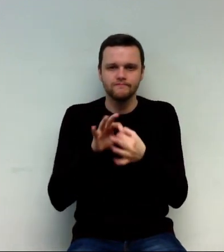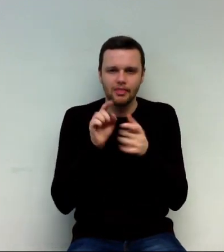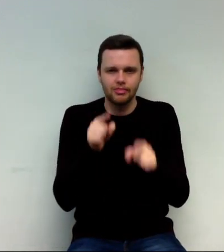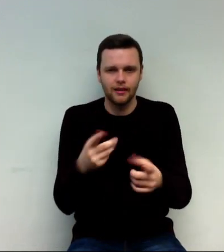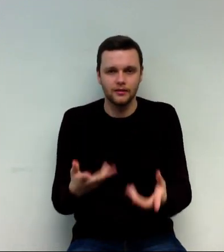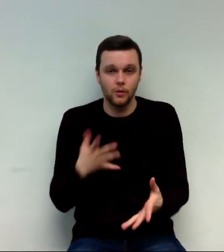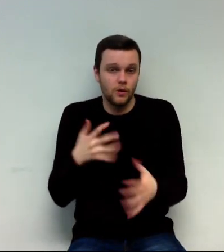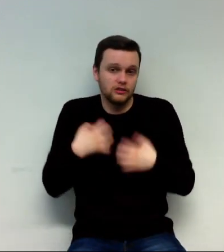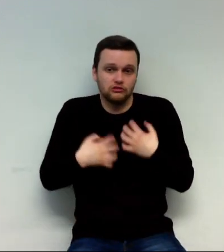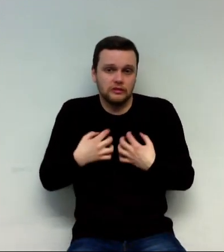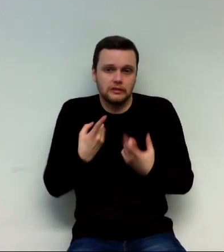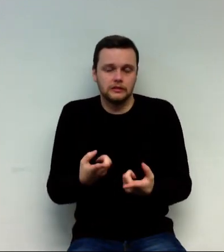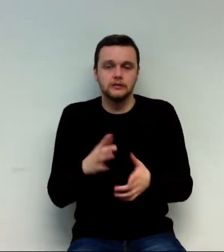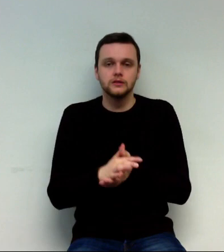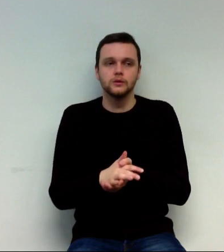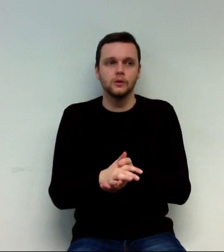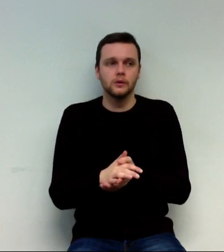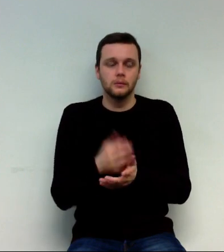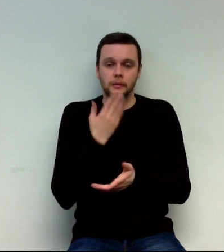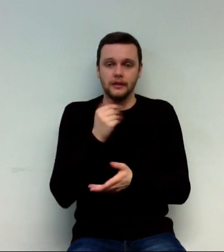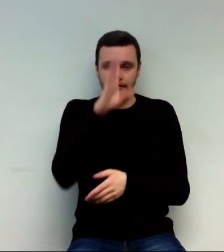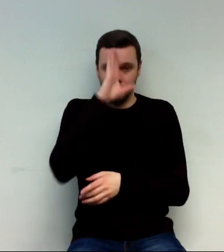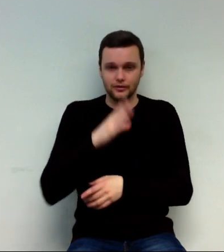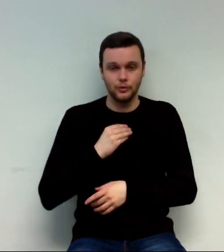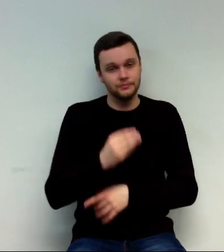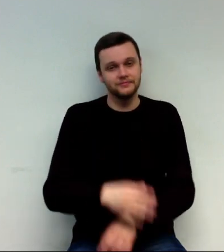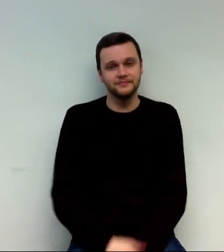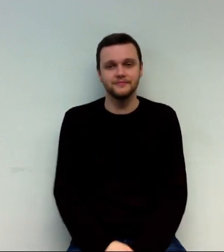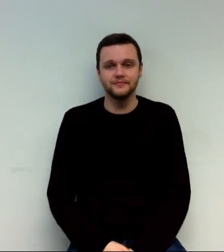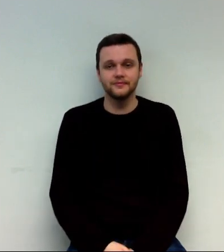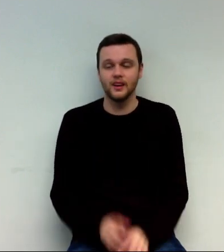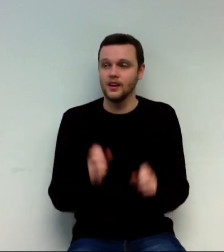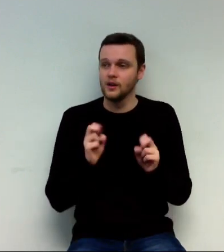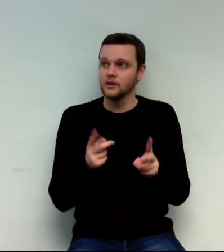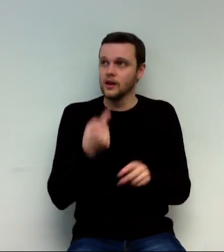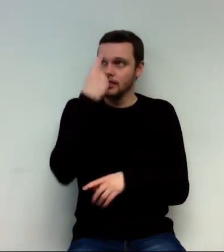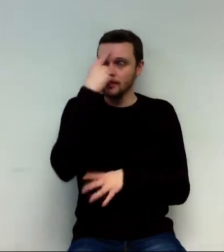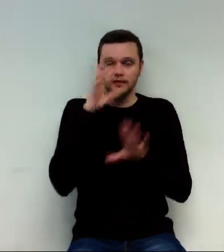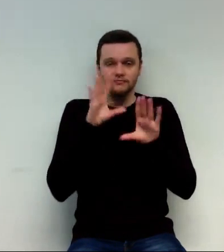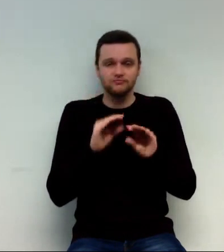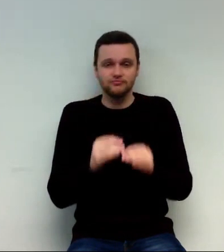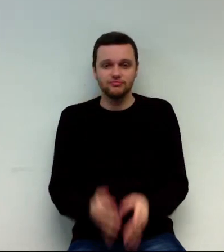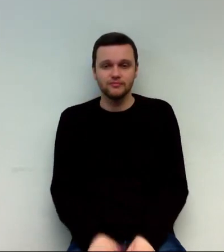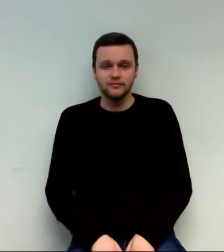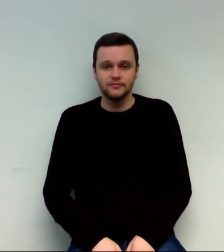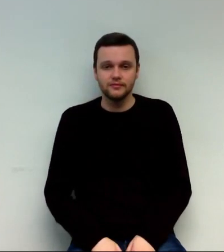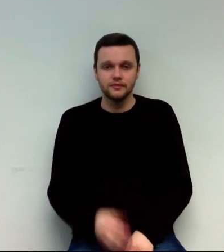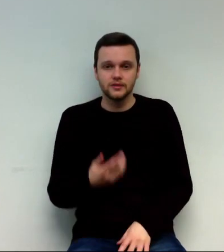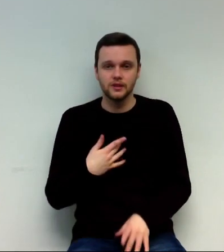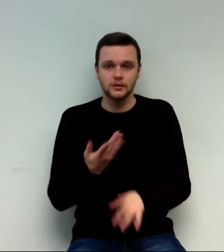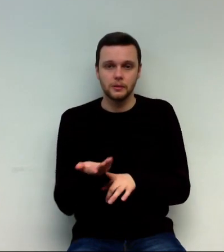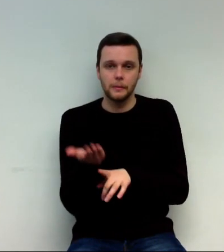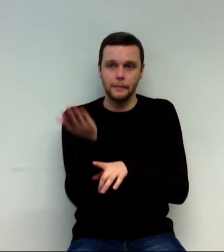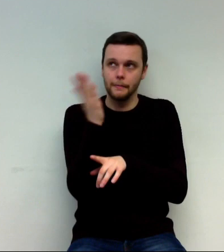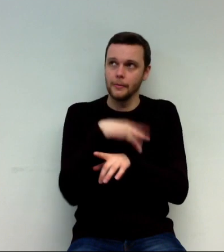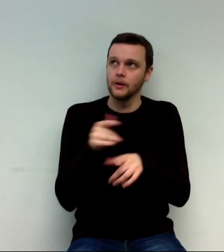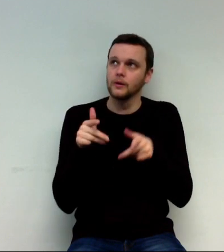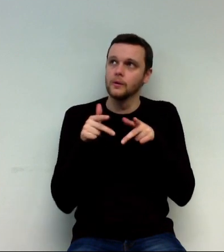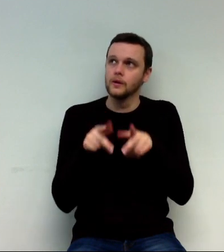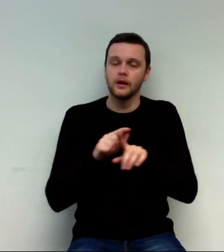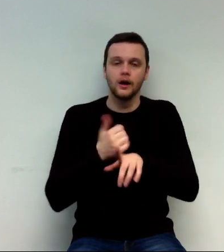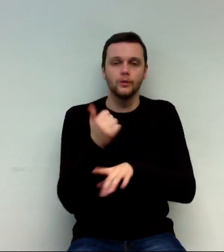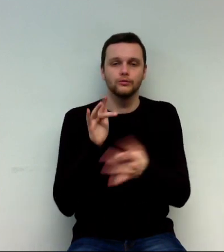or interested in. So let us know. So that's about it. I think we just go back to the different ways people can get in